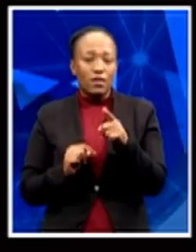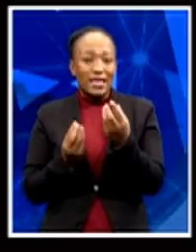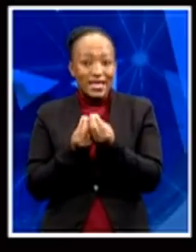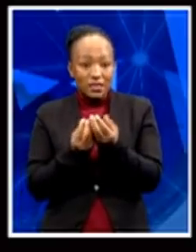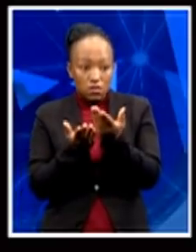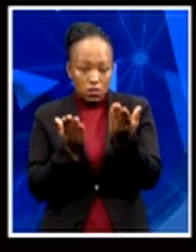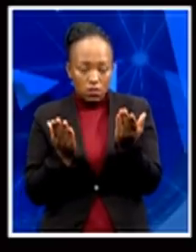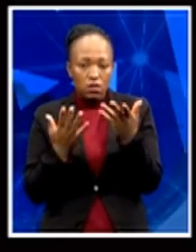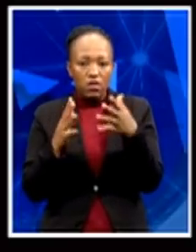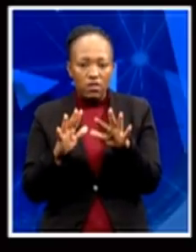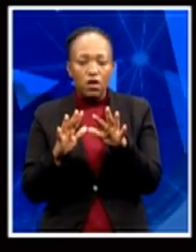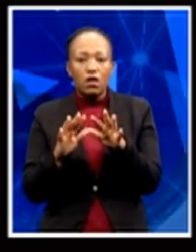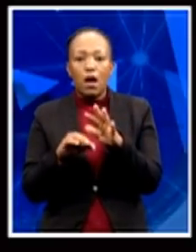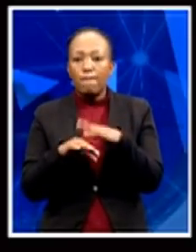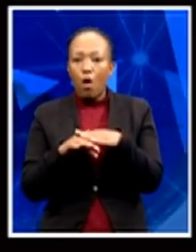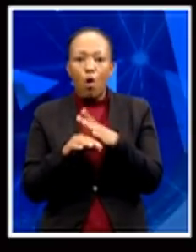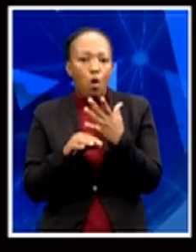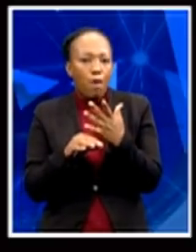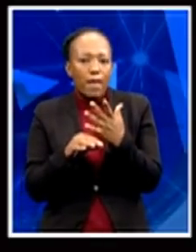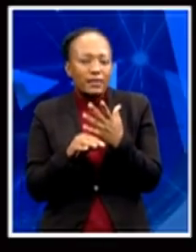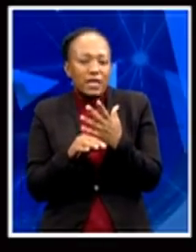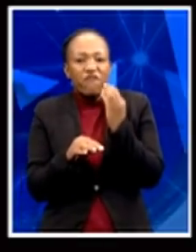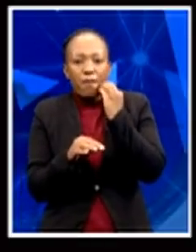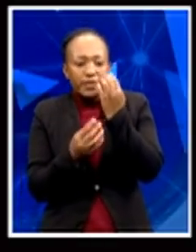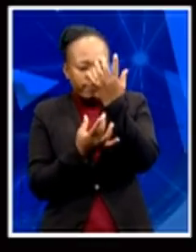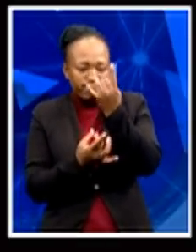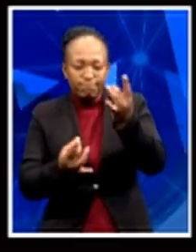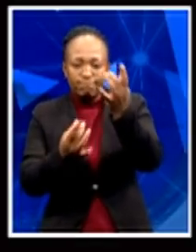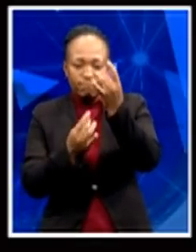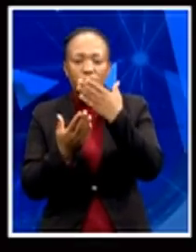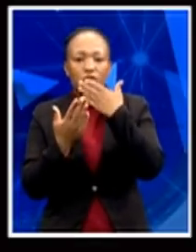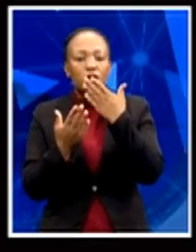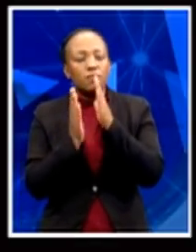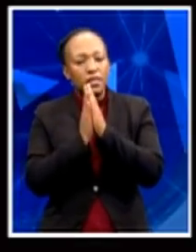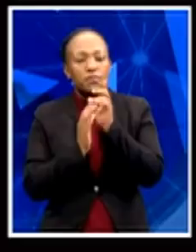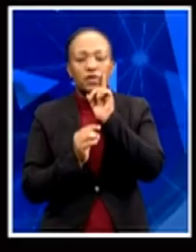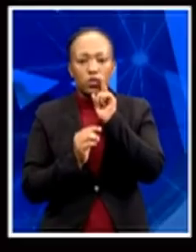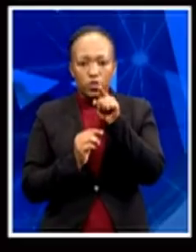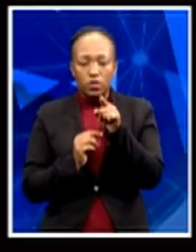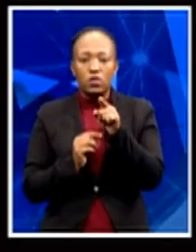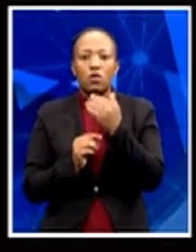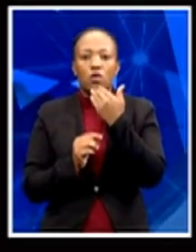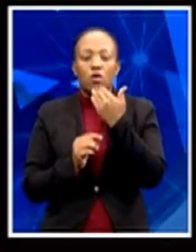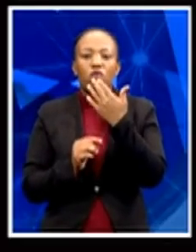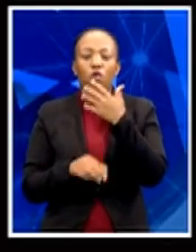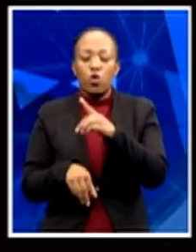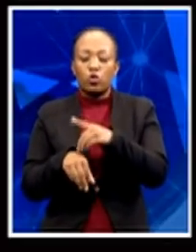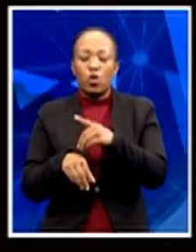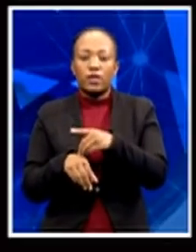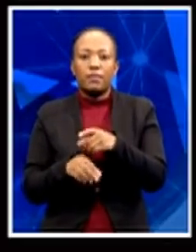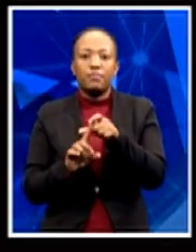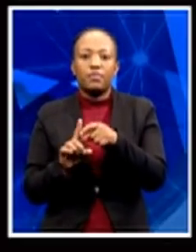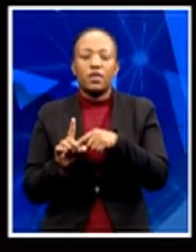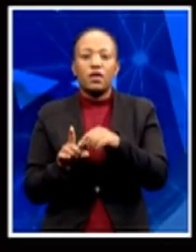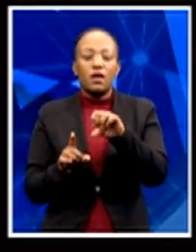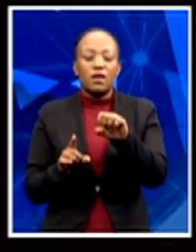getting this information. So I want to urge you to look into this thing, but particularly meet Dr. Sankara Chetty and come back and tell us what you have found. Thank you